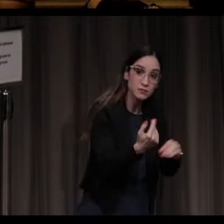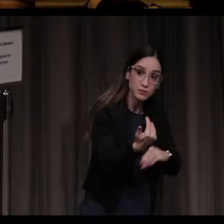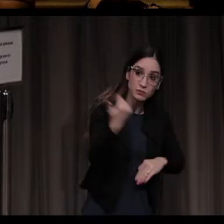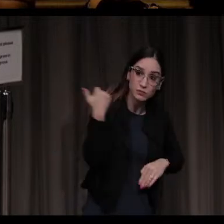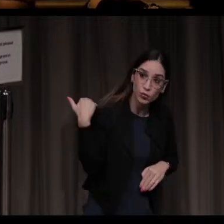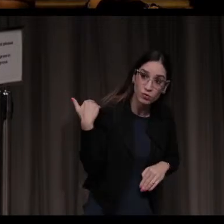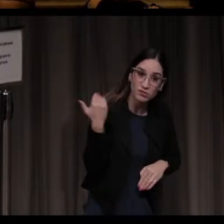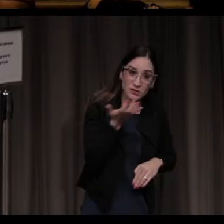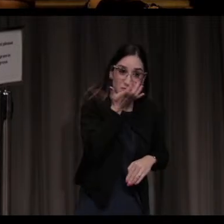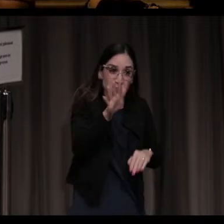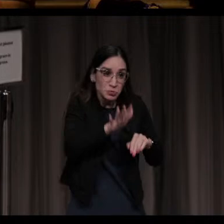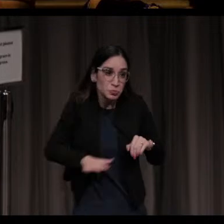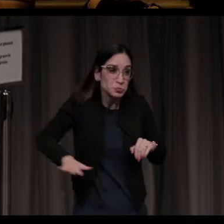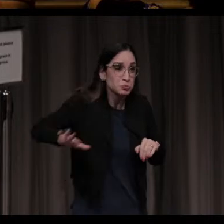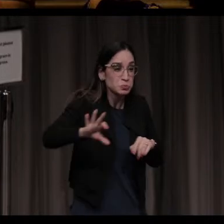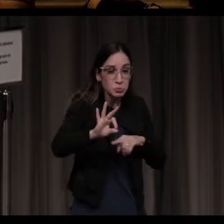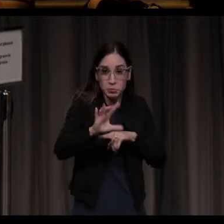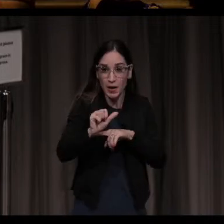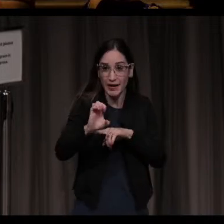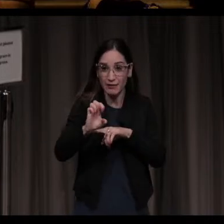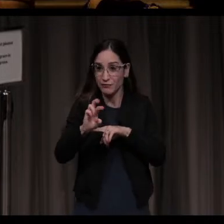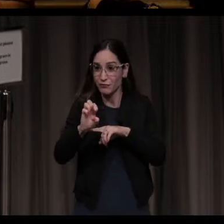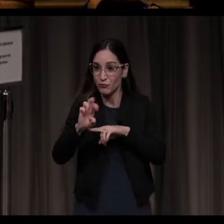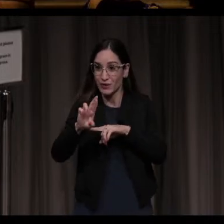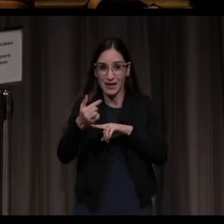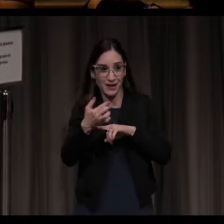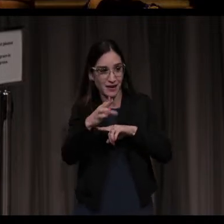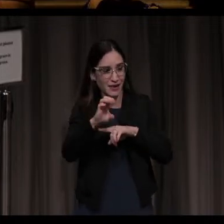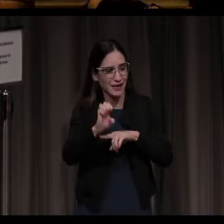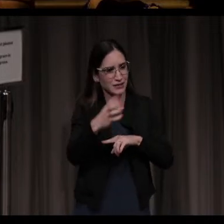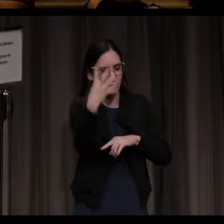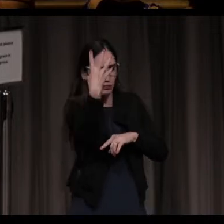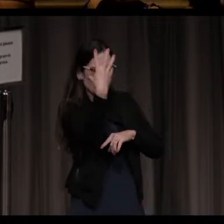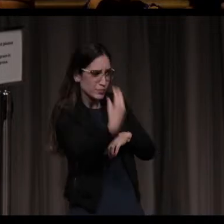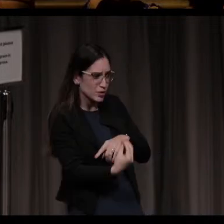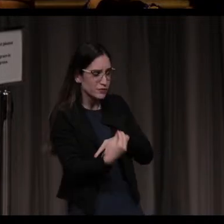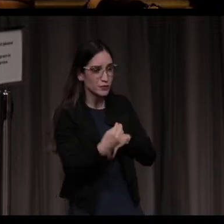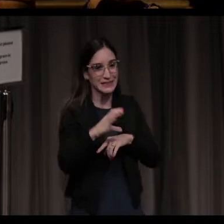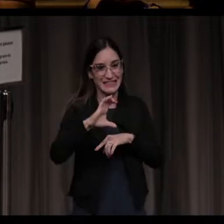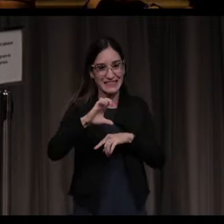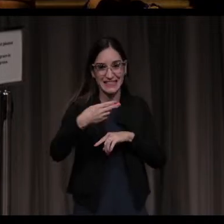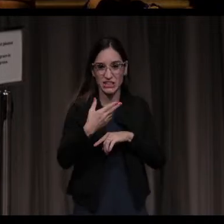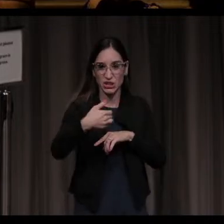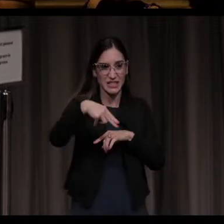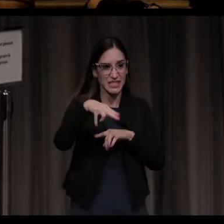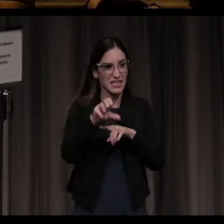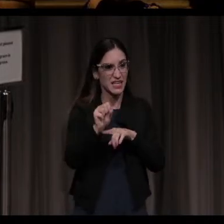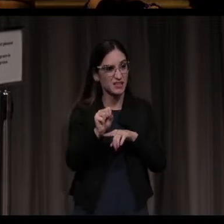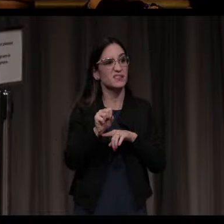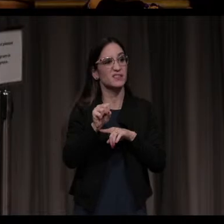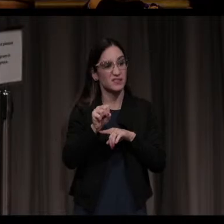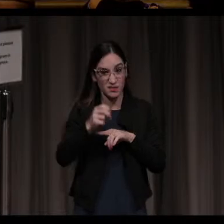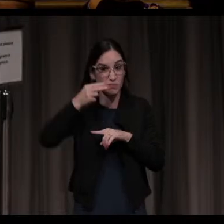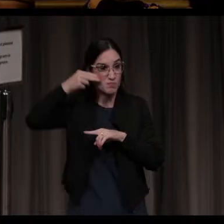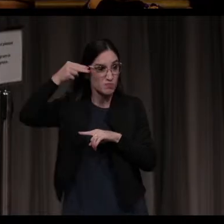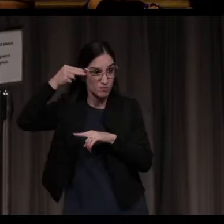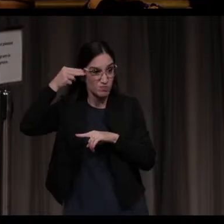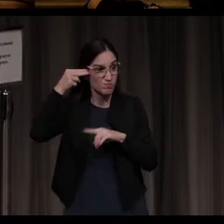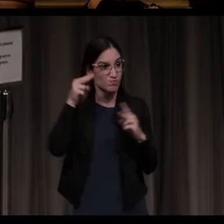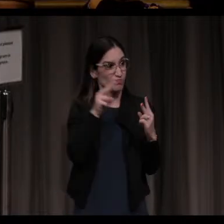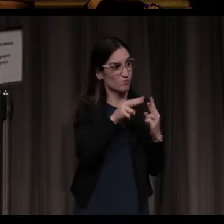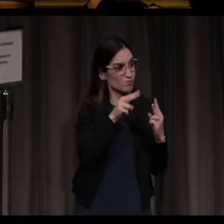that you see one of the beautiful thatched roof huts, the Chikis, that the Miccosukee and Seminole people live